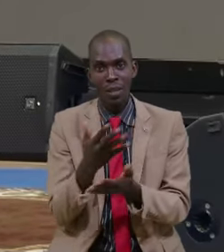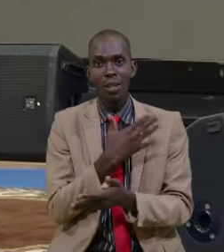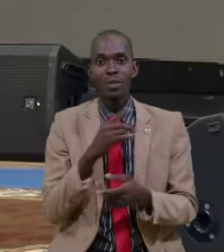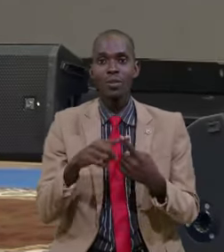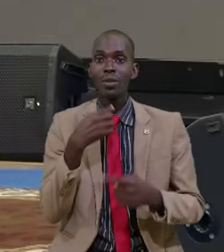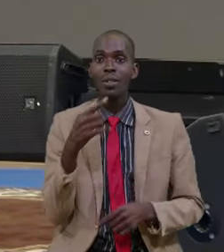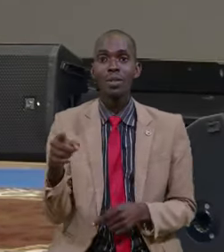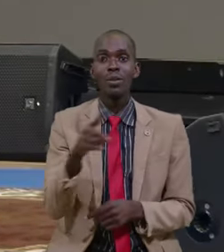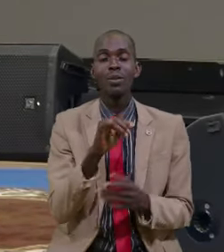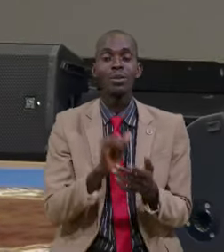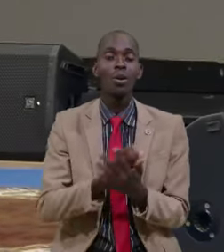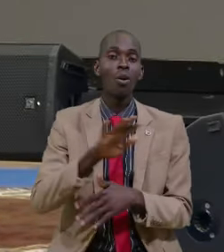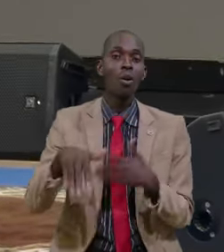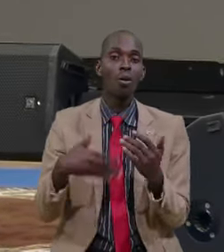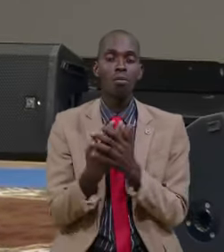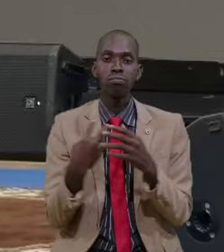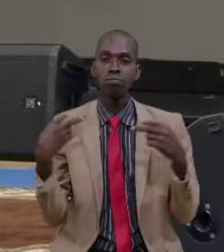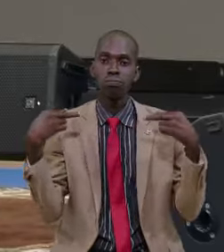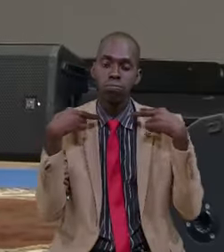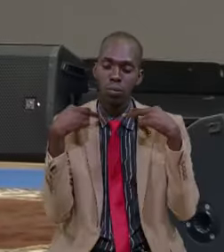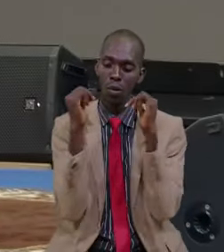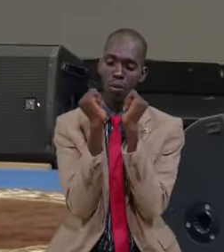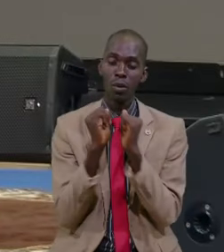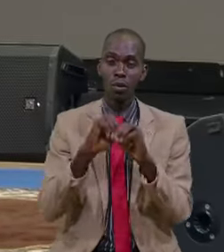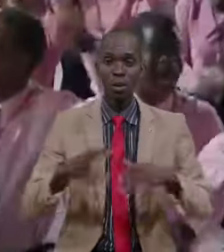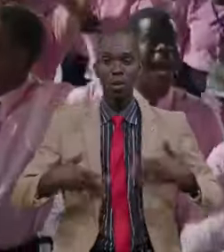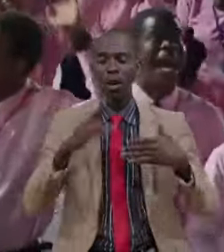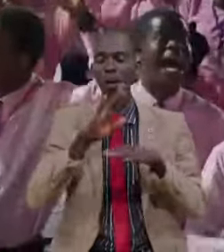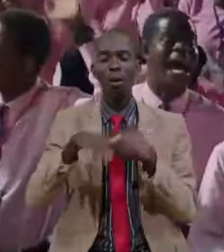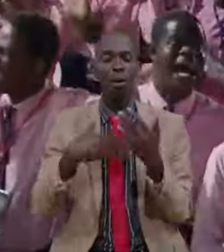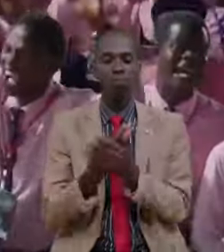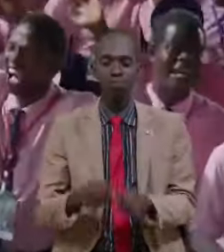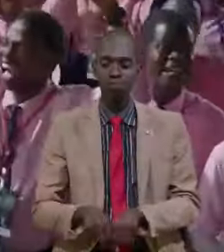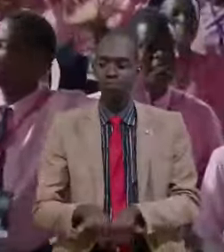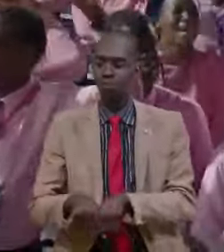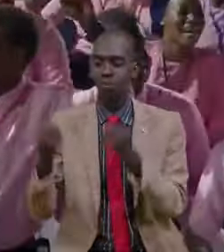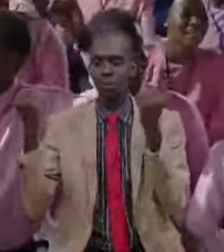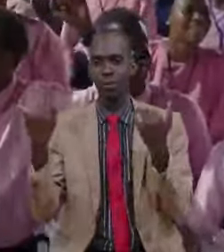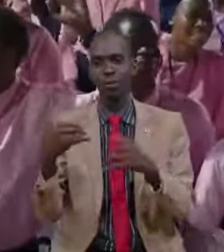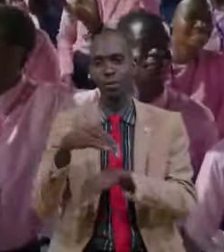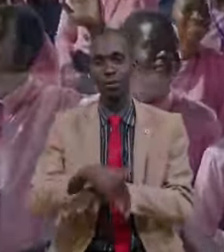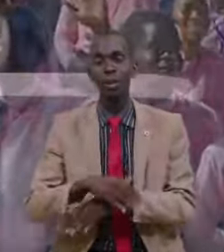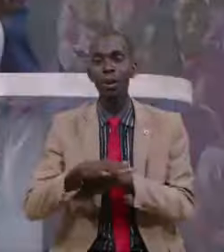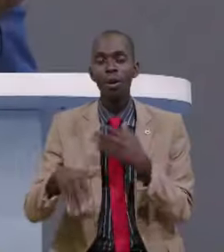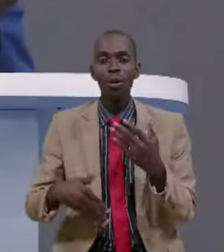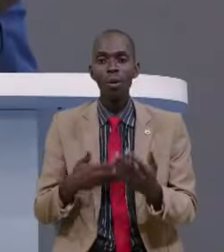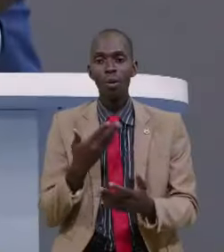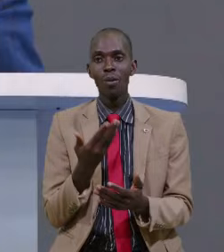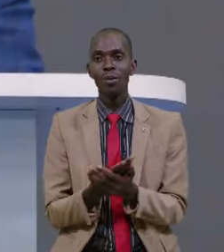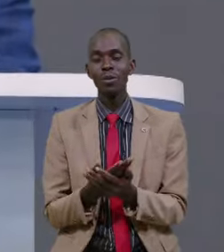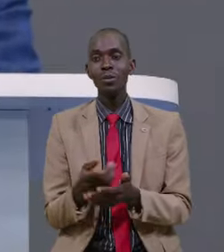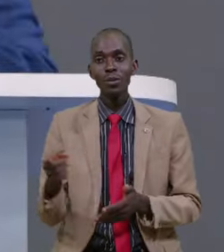all yokes in your life, they are broken tonight. And those online, thank you for